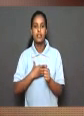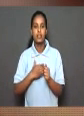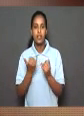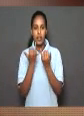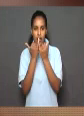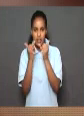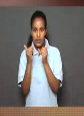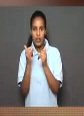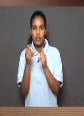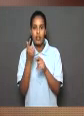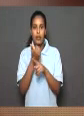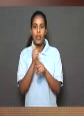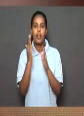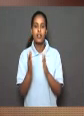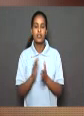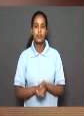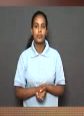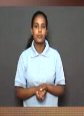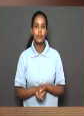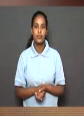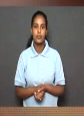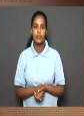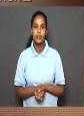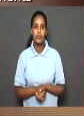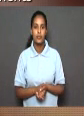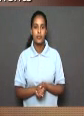elements classified as metals.